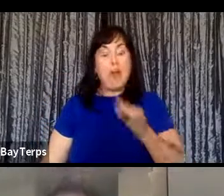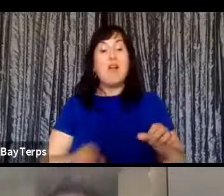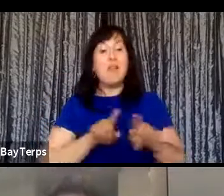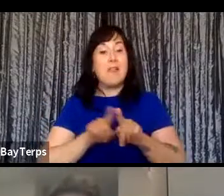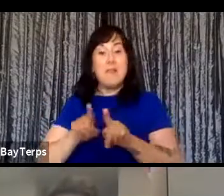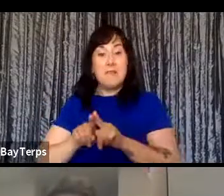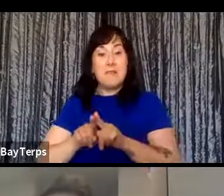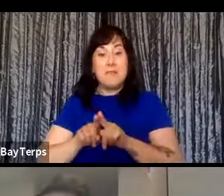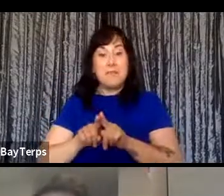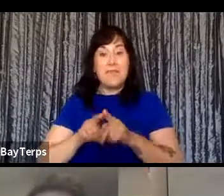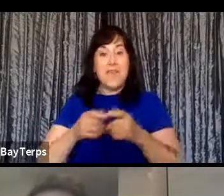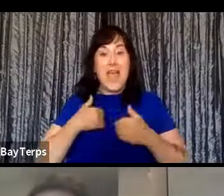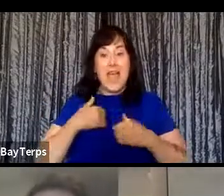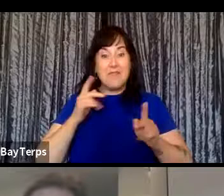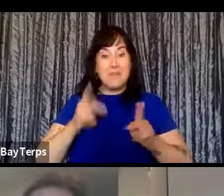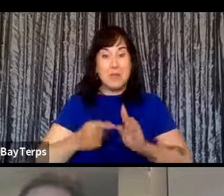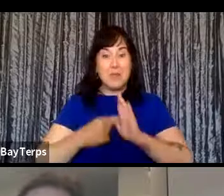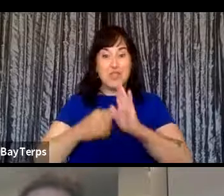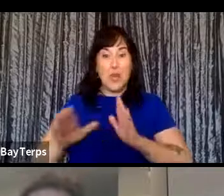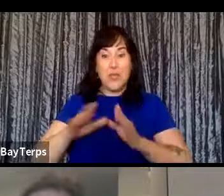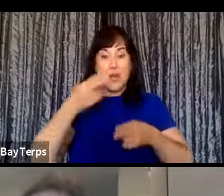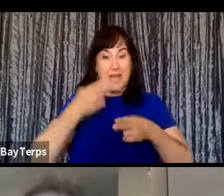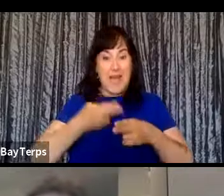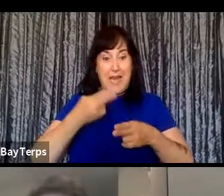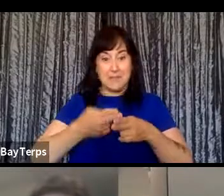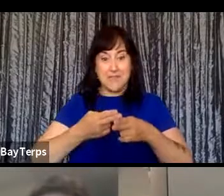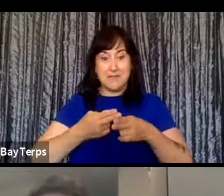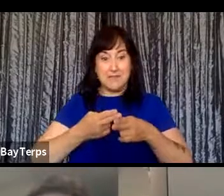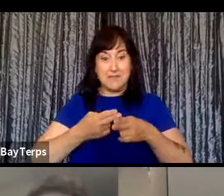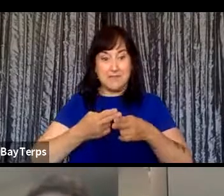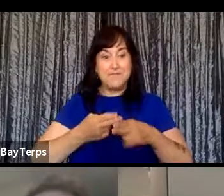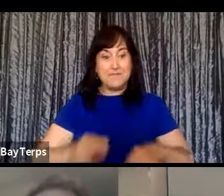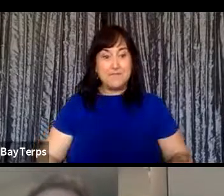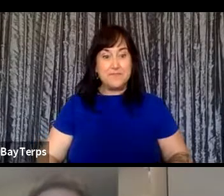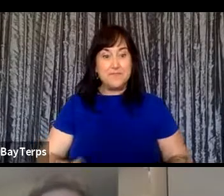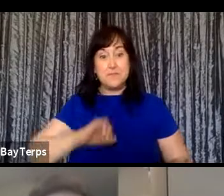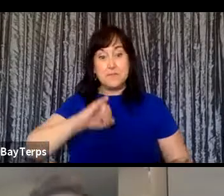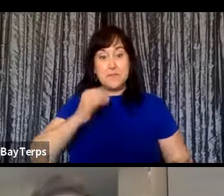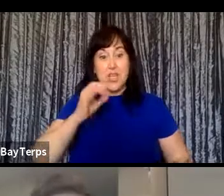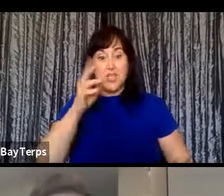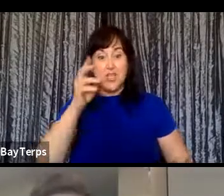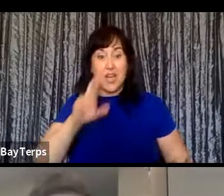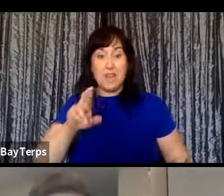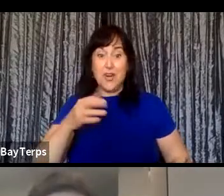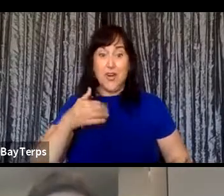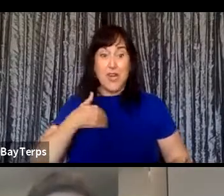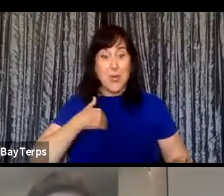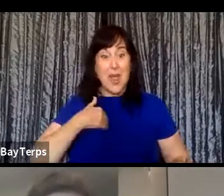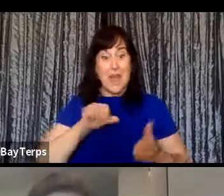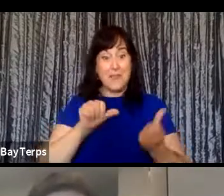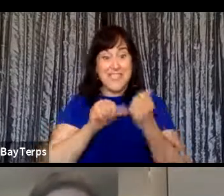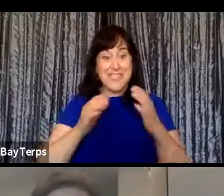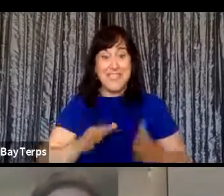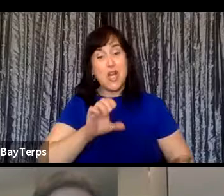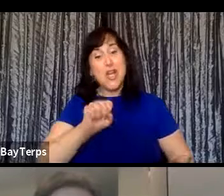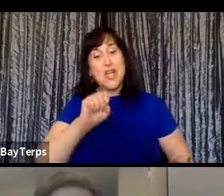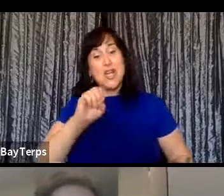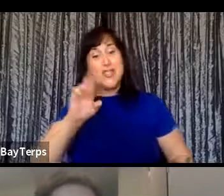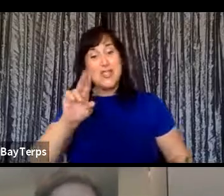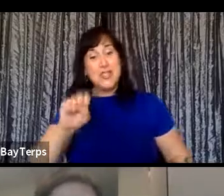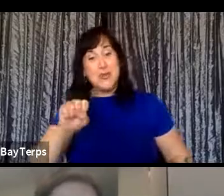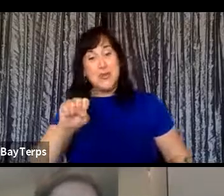to bring their names up, if that's okay, just so I can see them. So, Jennifer, you've got a sous chef. Who is this sous chef you brought